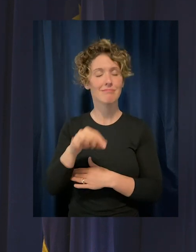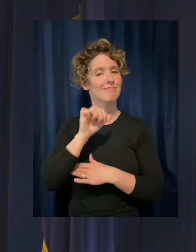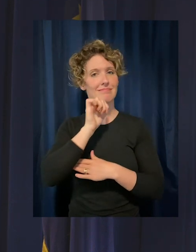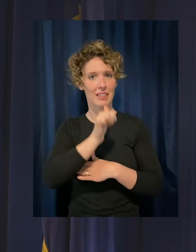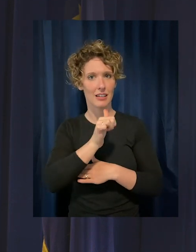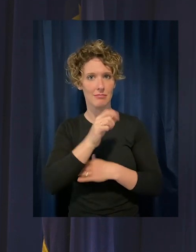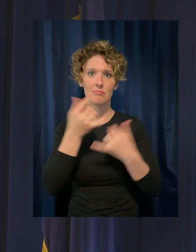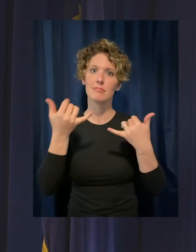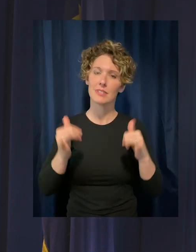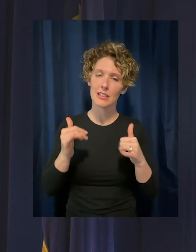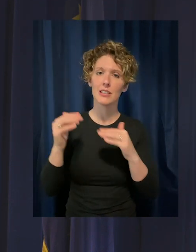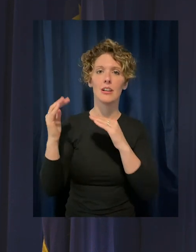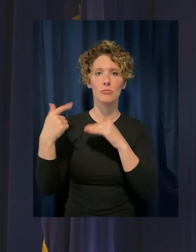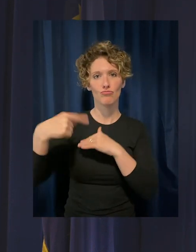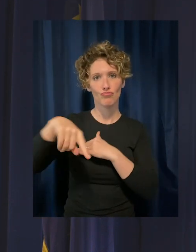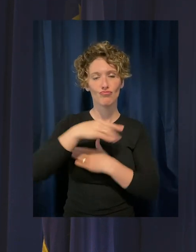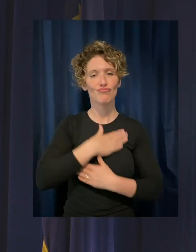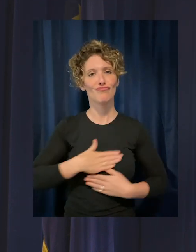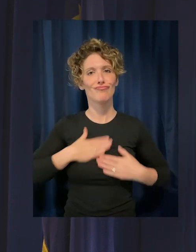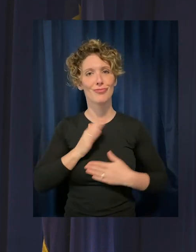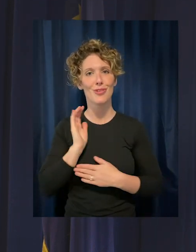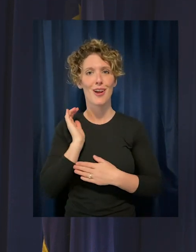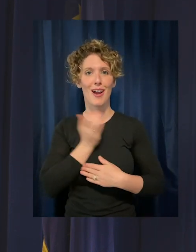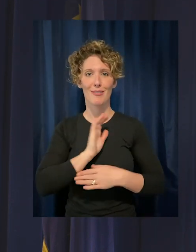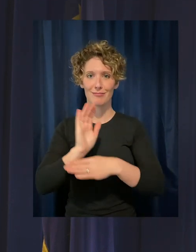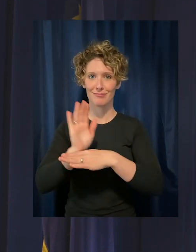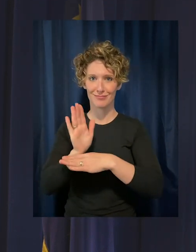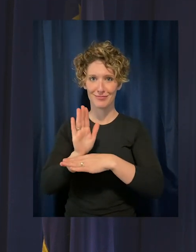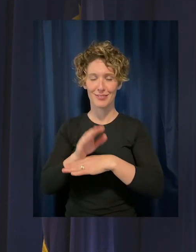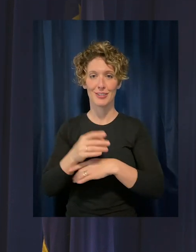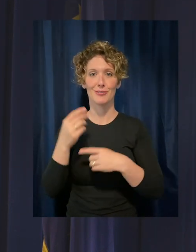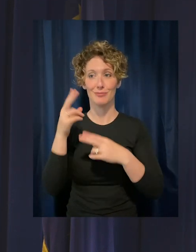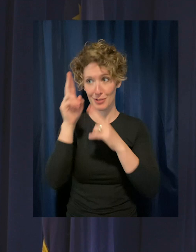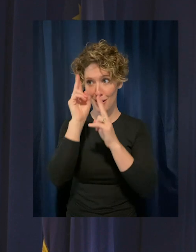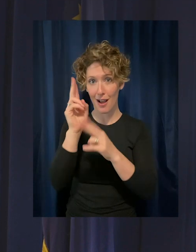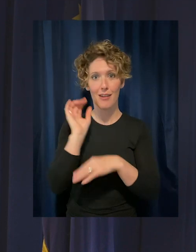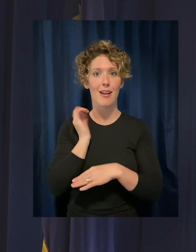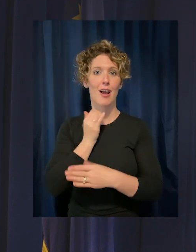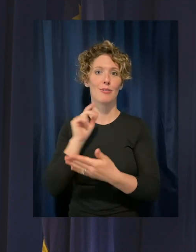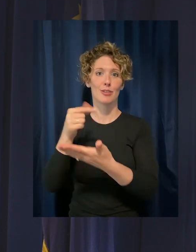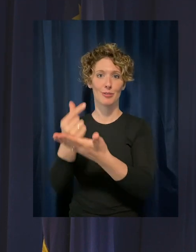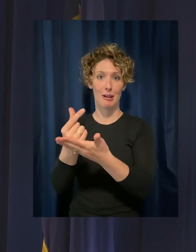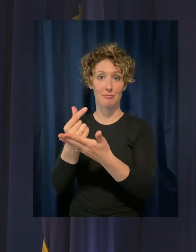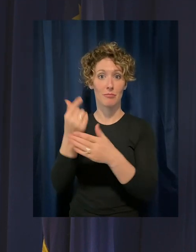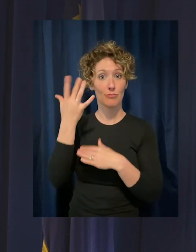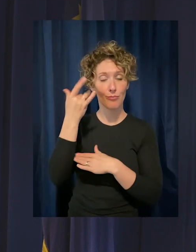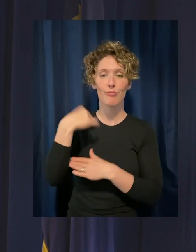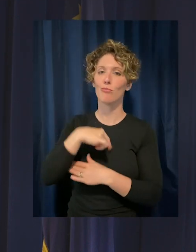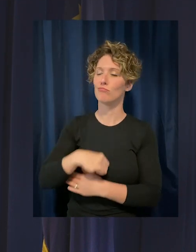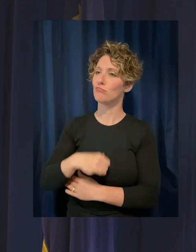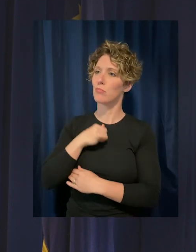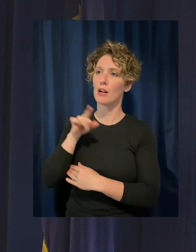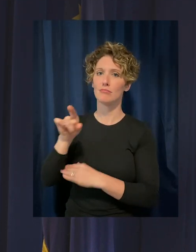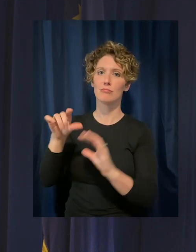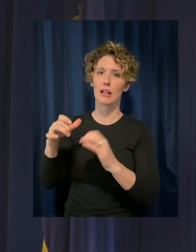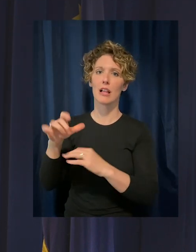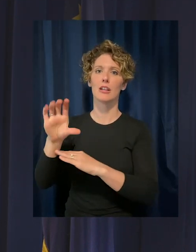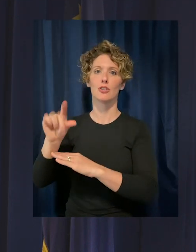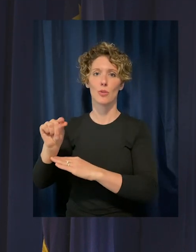enjoy this memorable keepsake we have provided to celebrate and honor our graduates. We are so proud of our class of